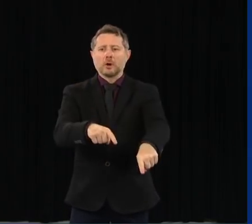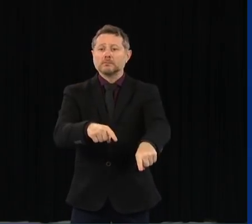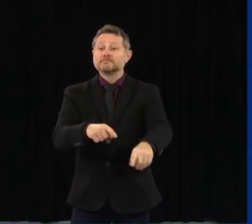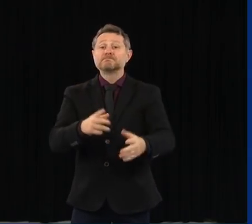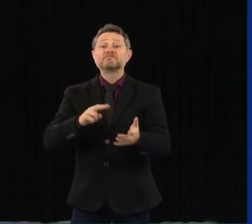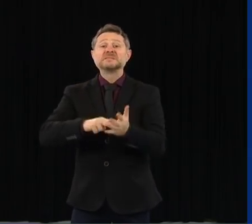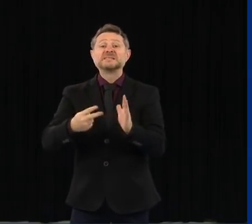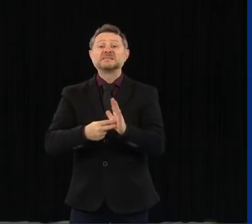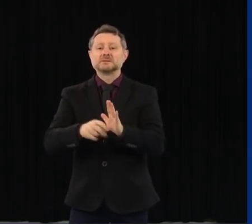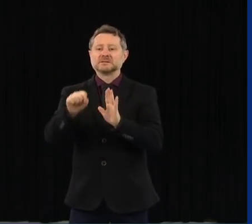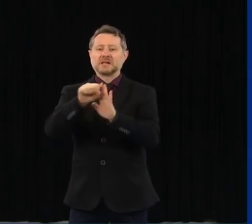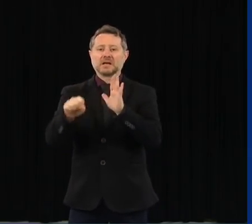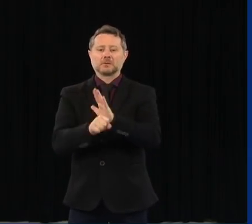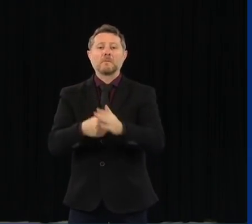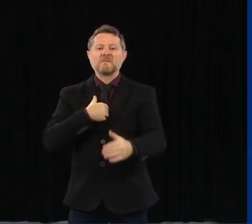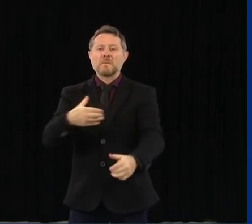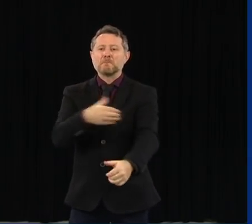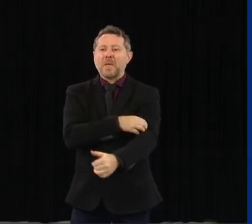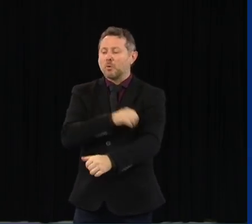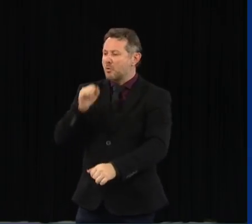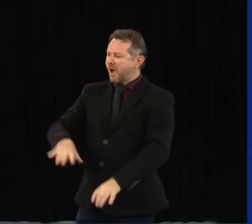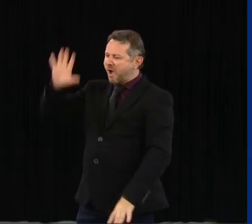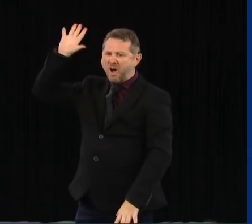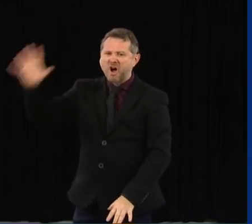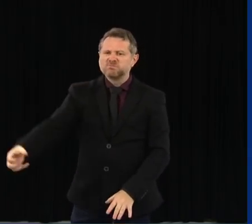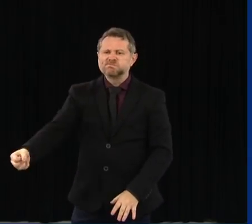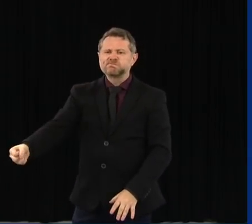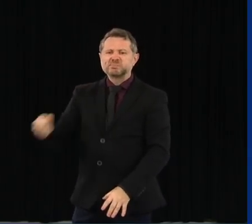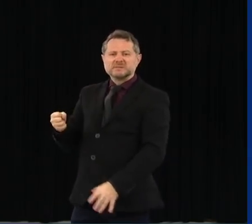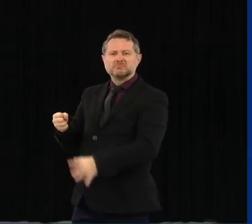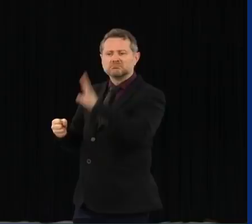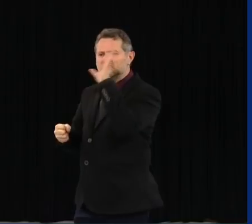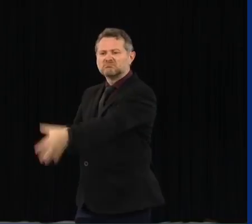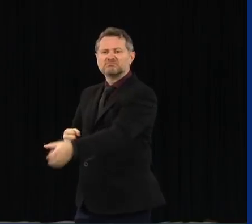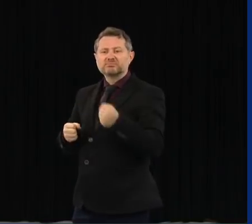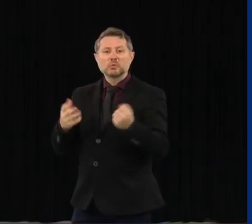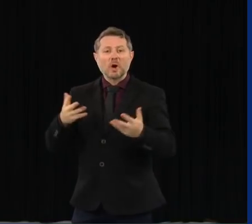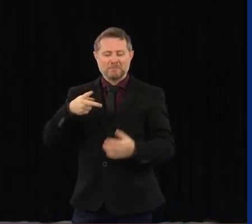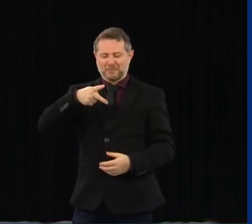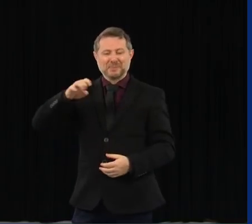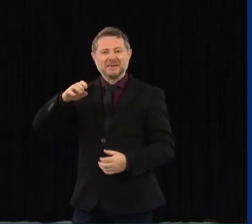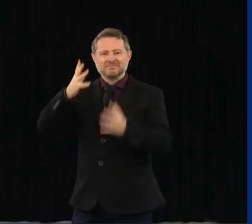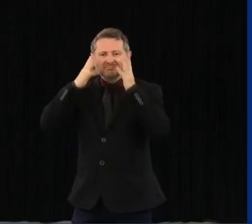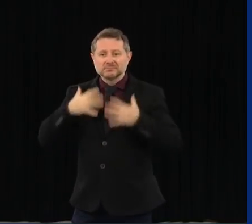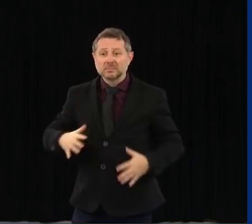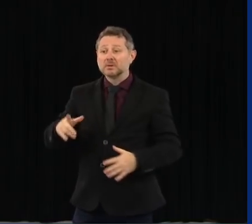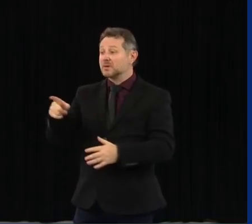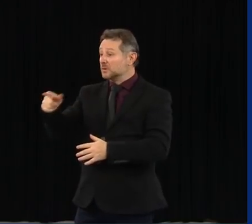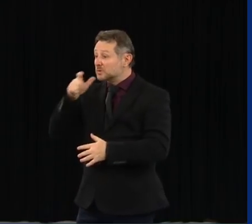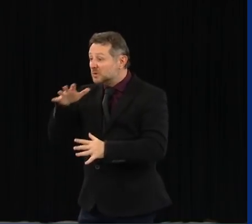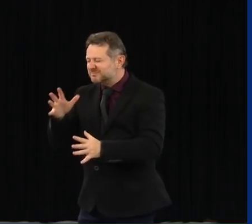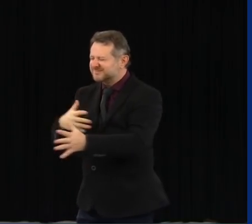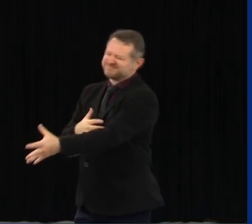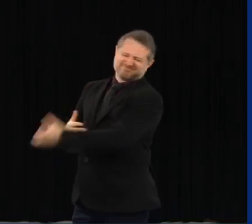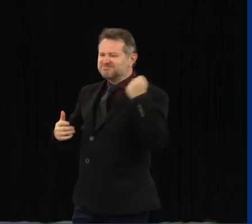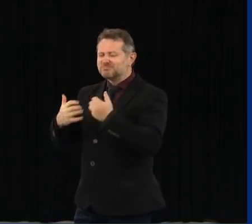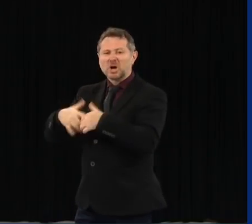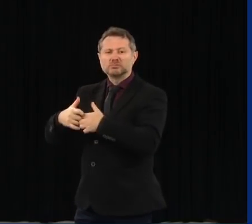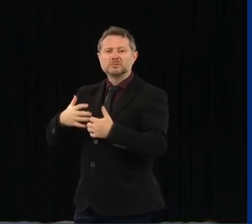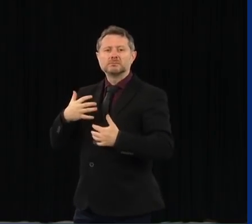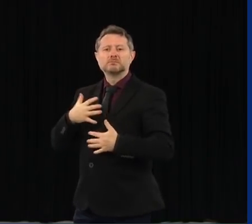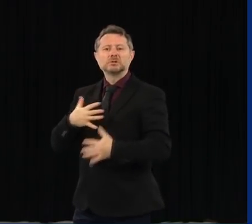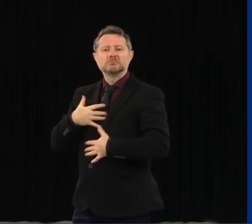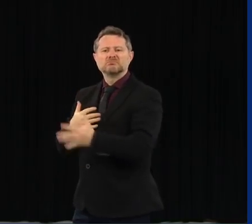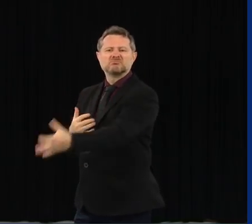ventilators and PPE from institutions that don't need them now and redeploy